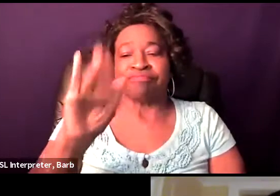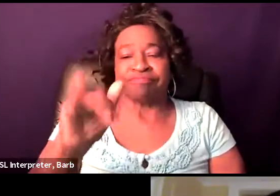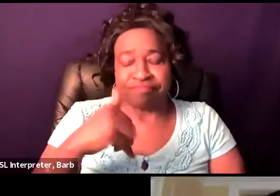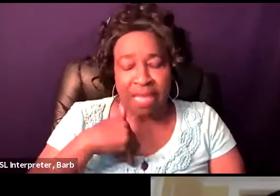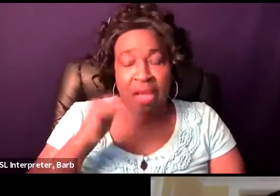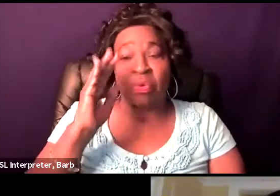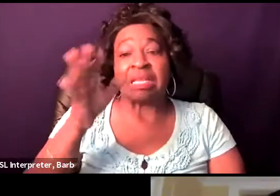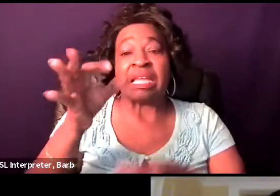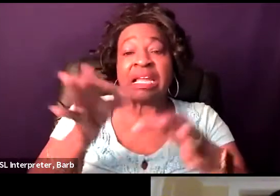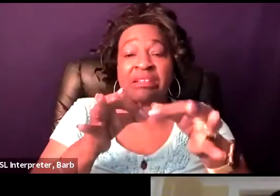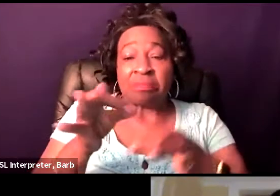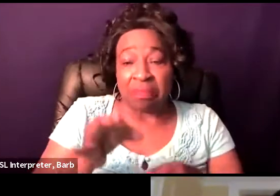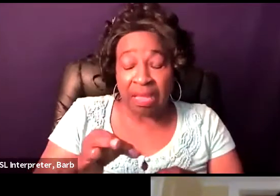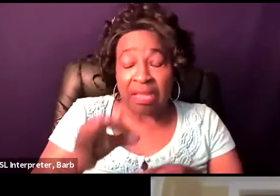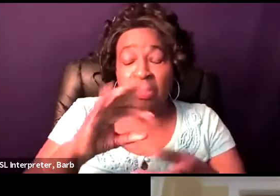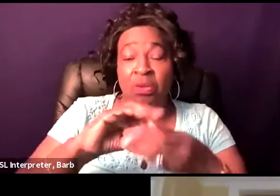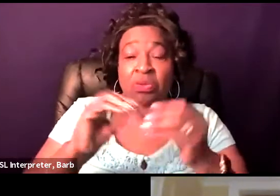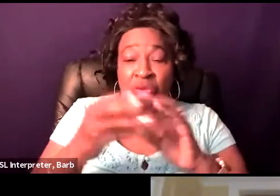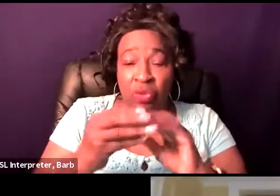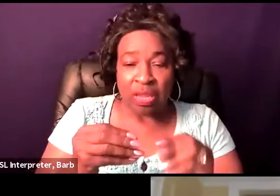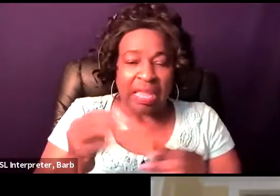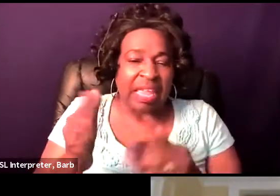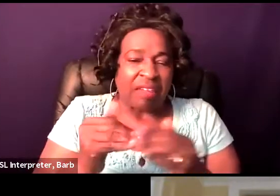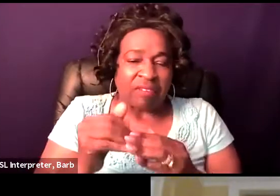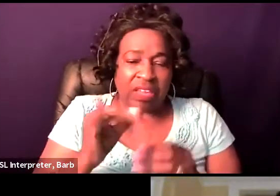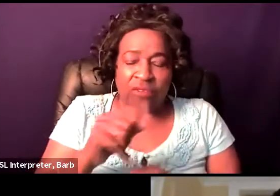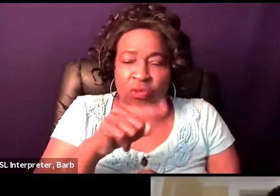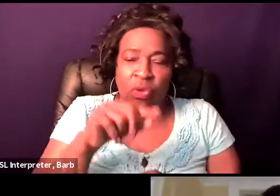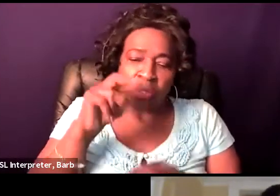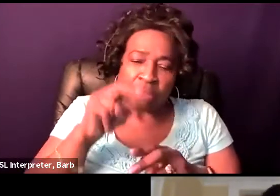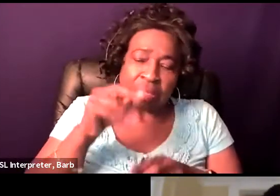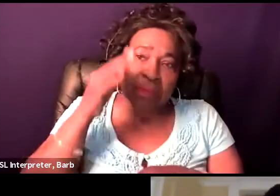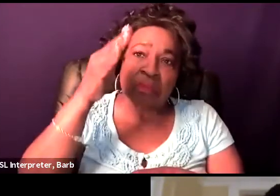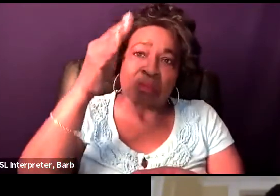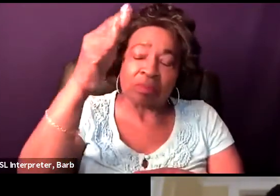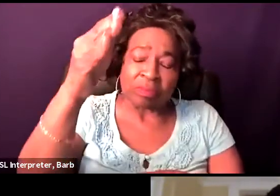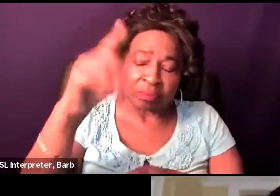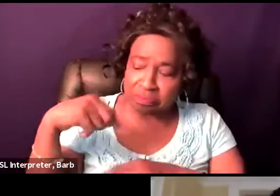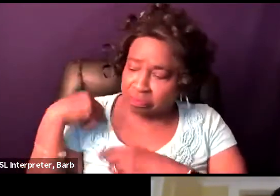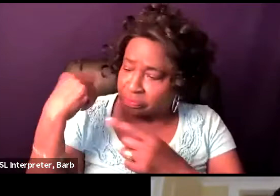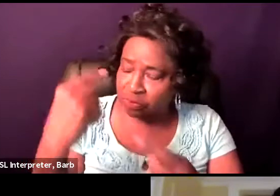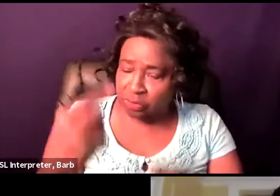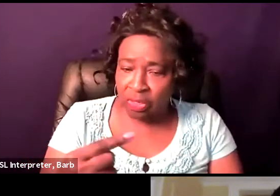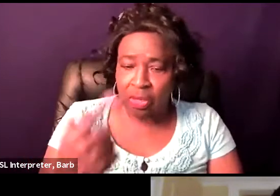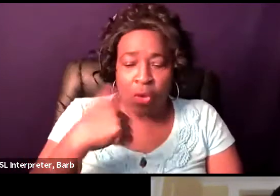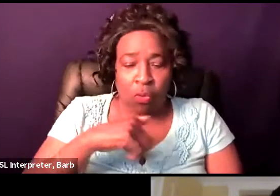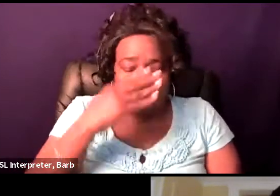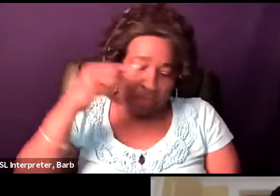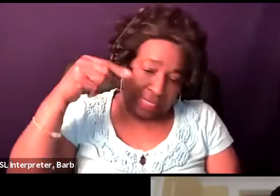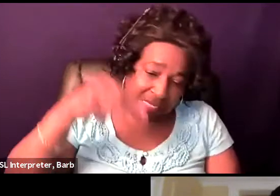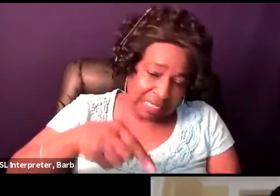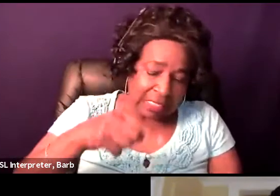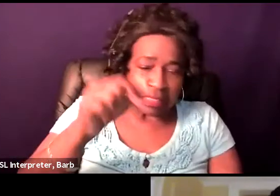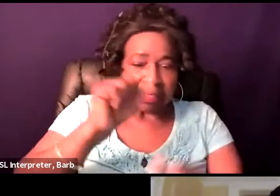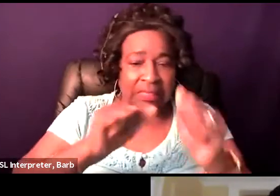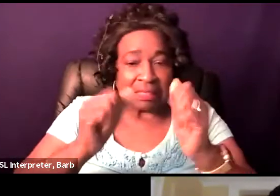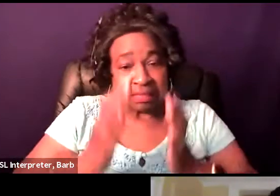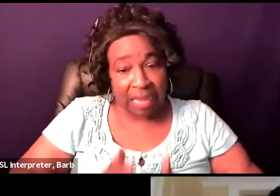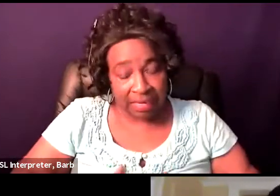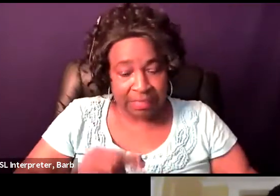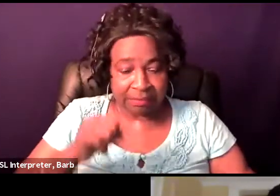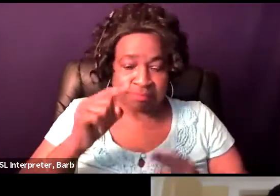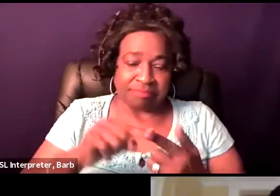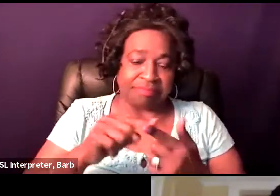fiction. And, you know, and so even if you look at the trajectory, we know Du Bois the scientist, we know the Du Bois the